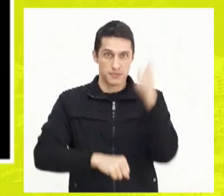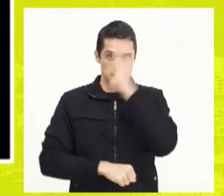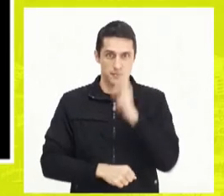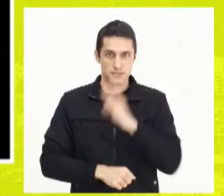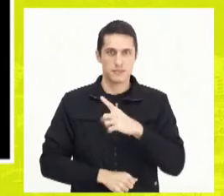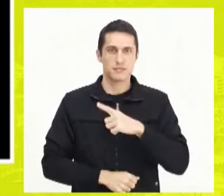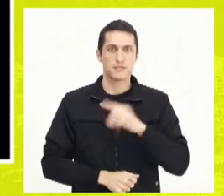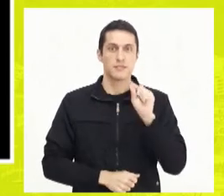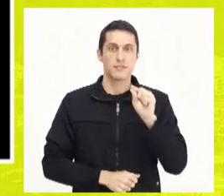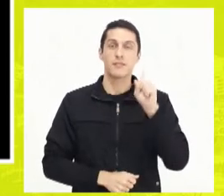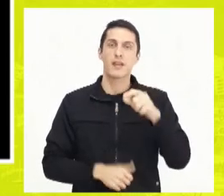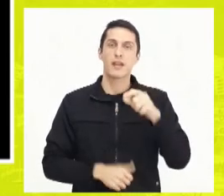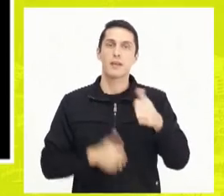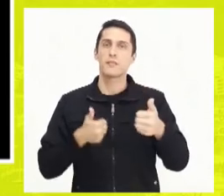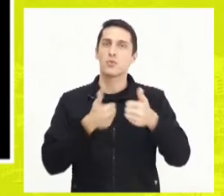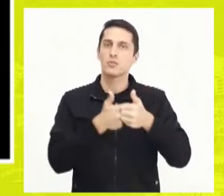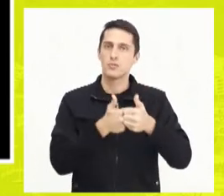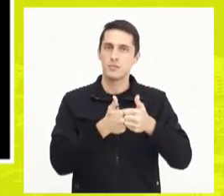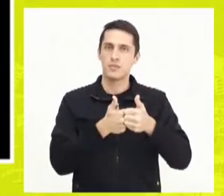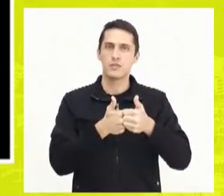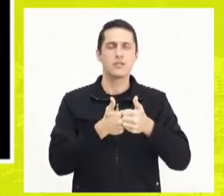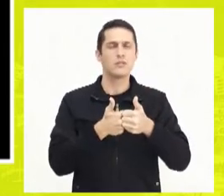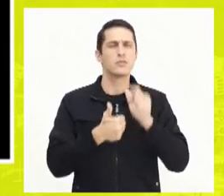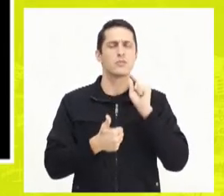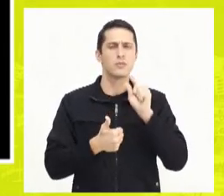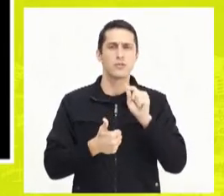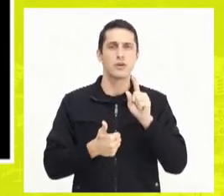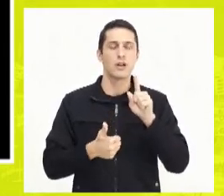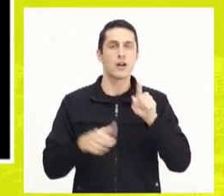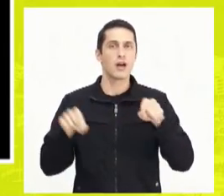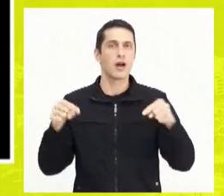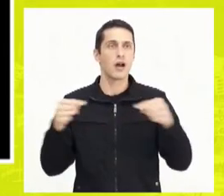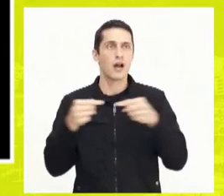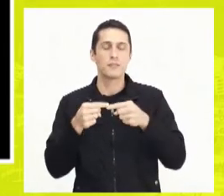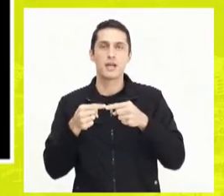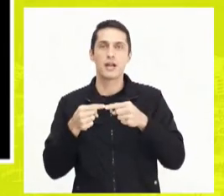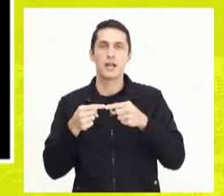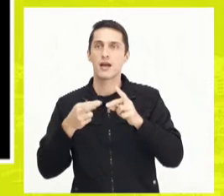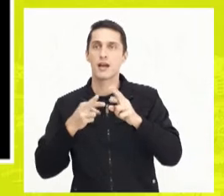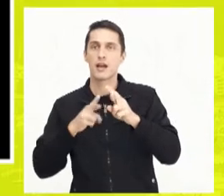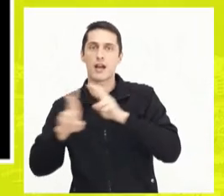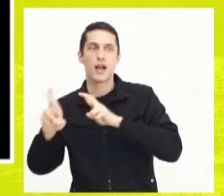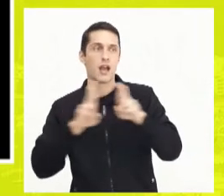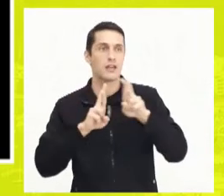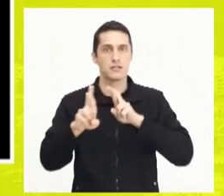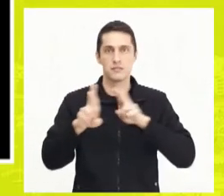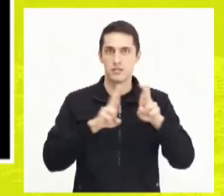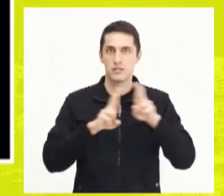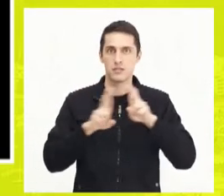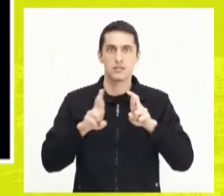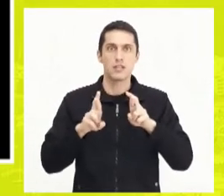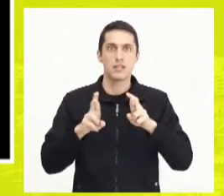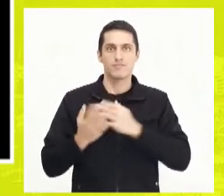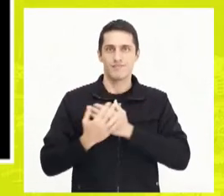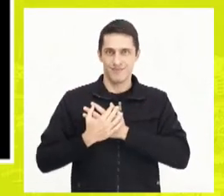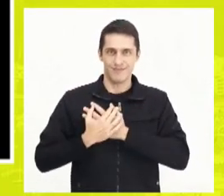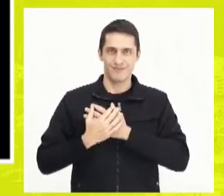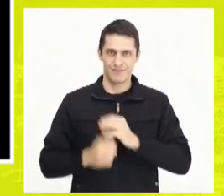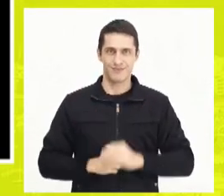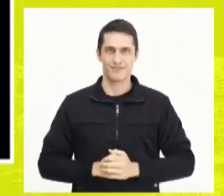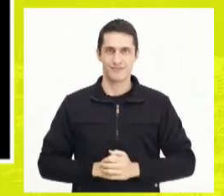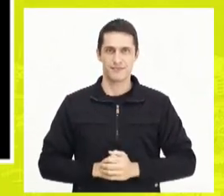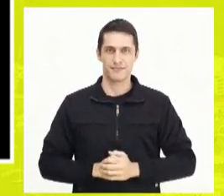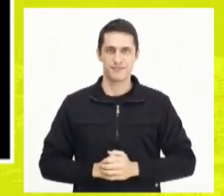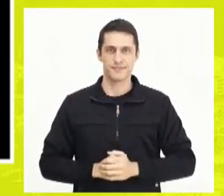somebody that you could trust know what i mean and then in brazil i mean the how